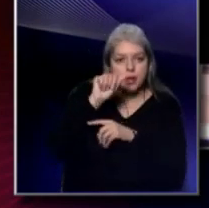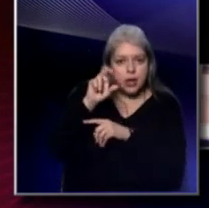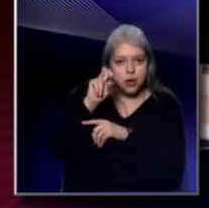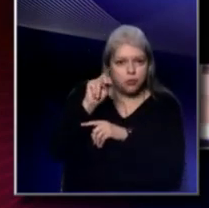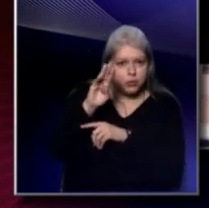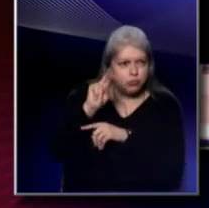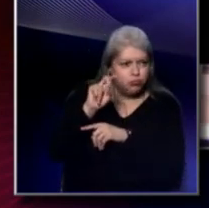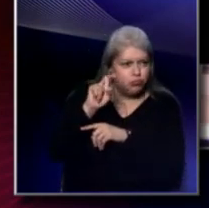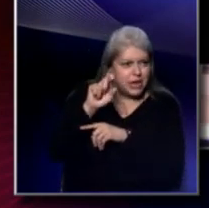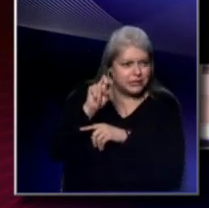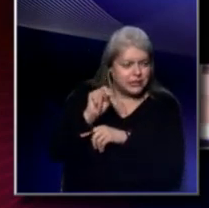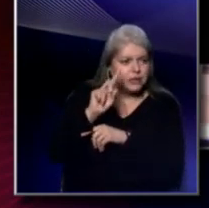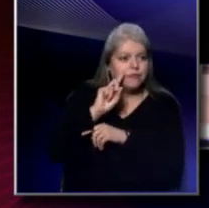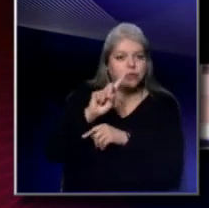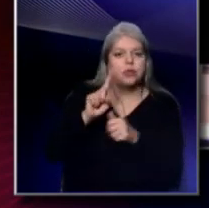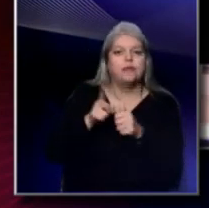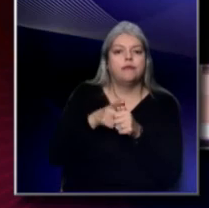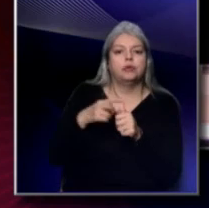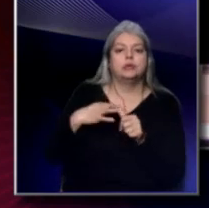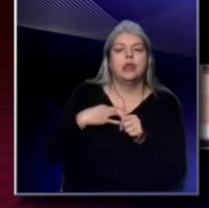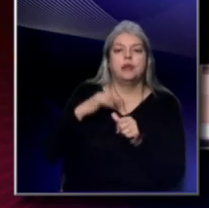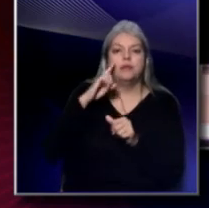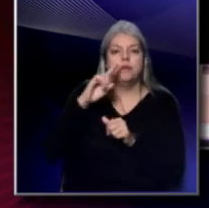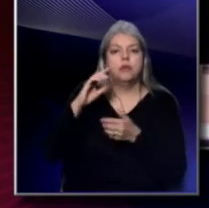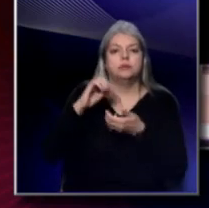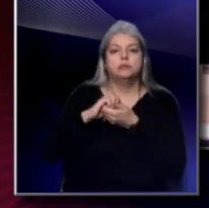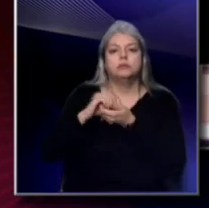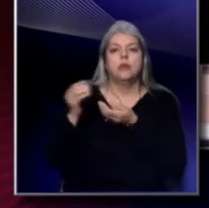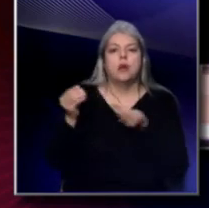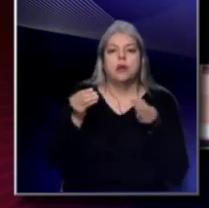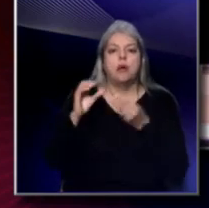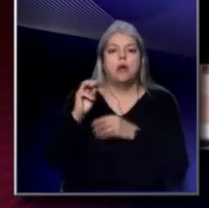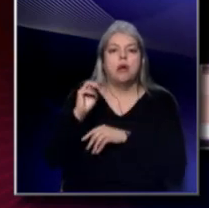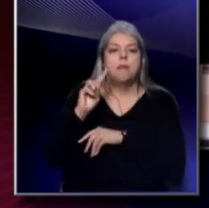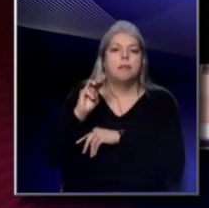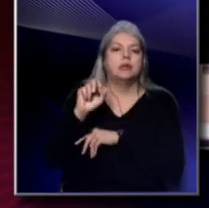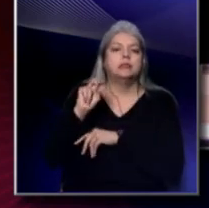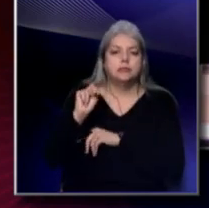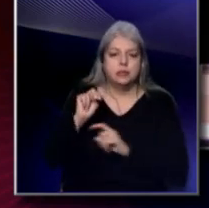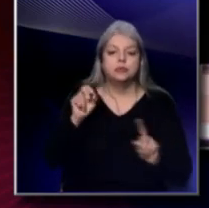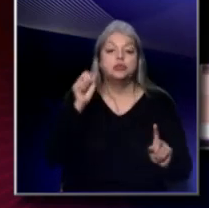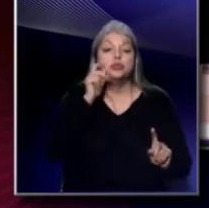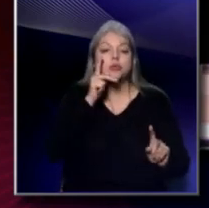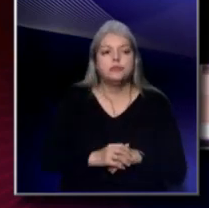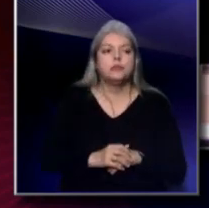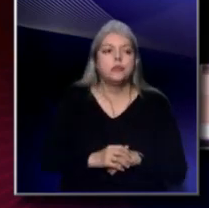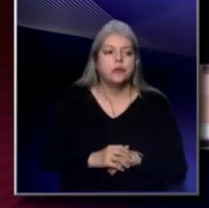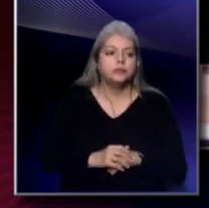for the ombudsman position. I second. This is Duque.